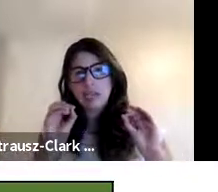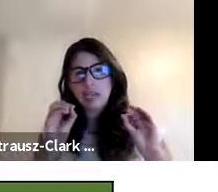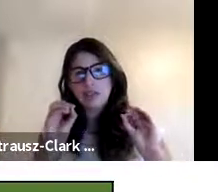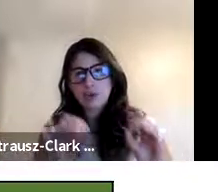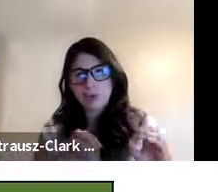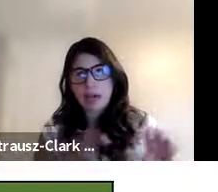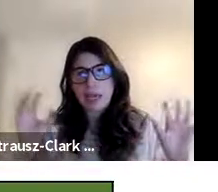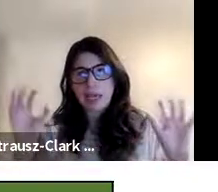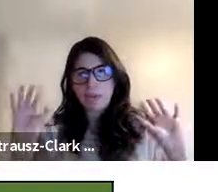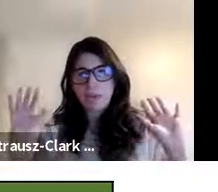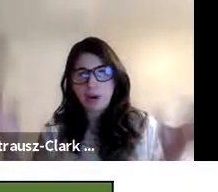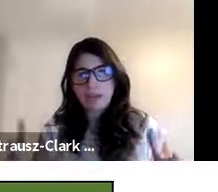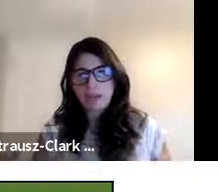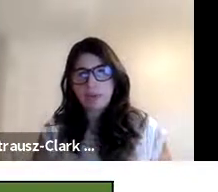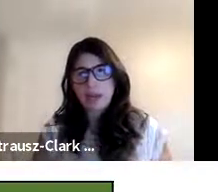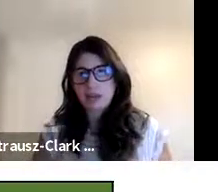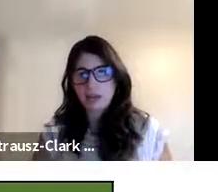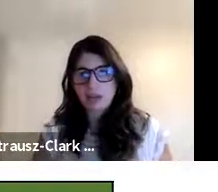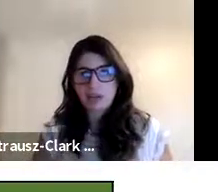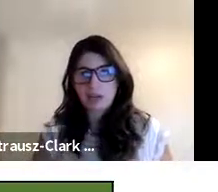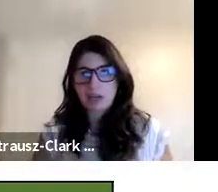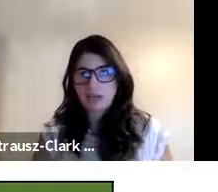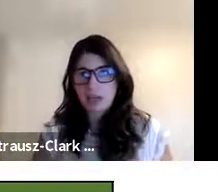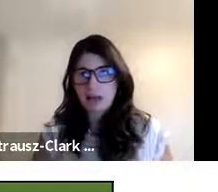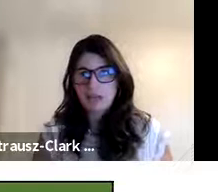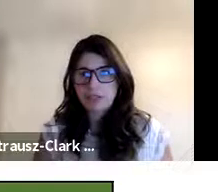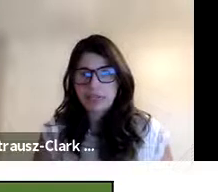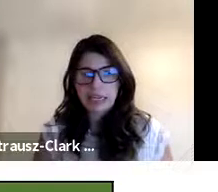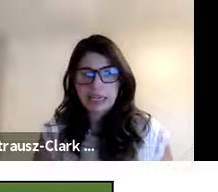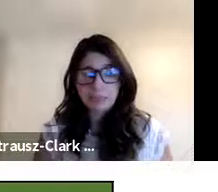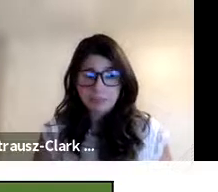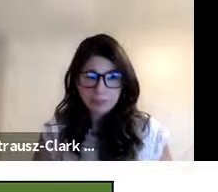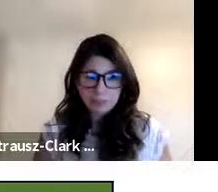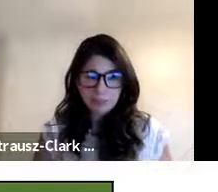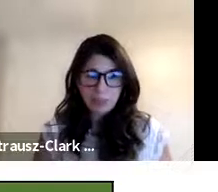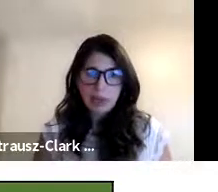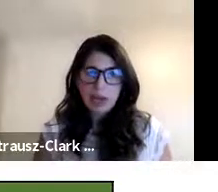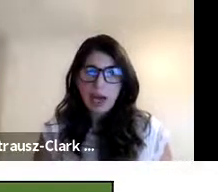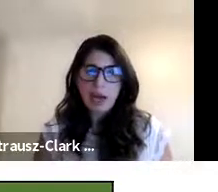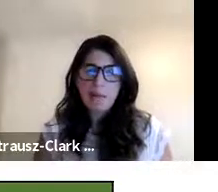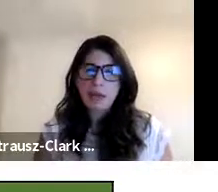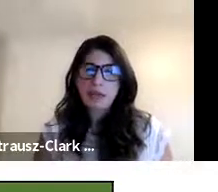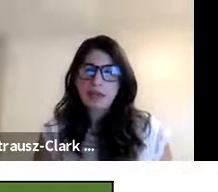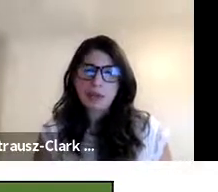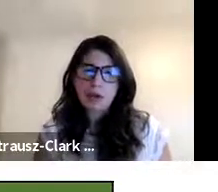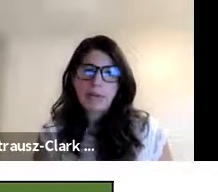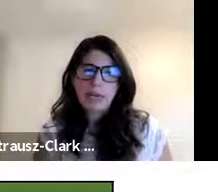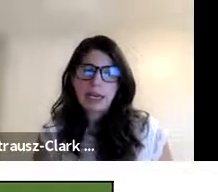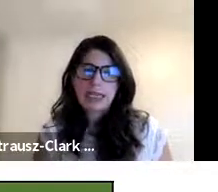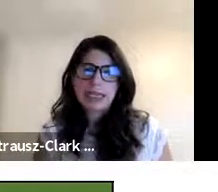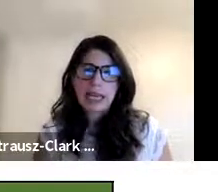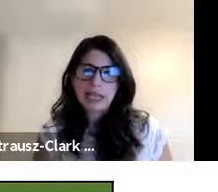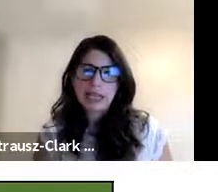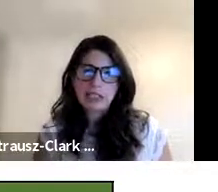Then we'll take a short break and move right into breakout discussions right after that, facilitated. I'm going to